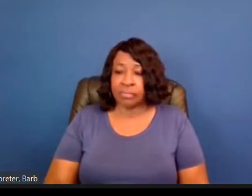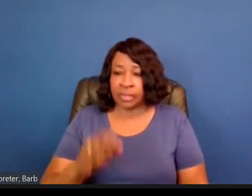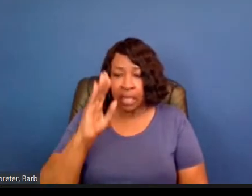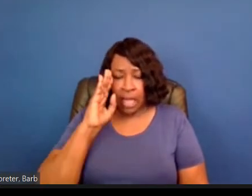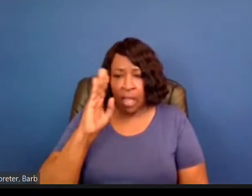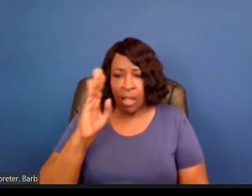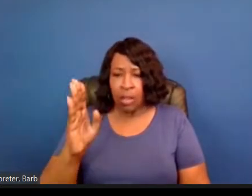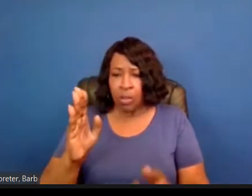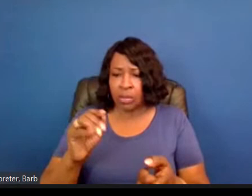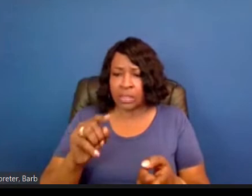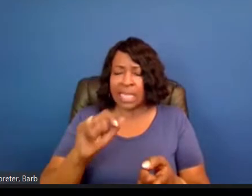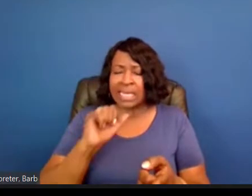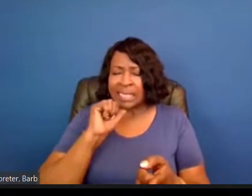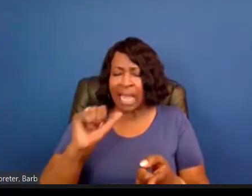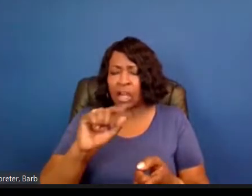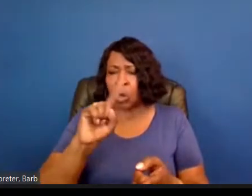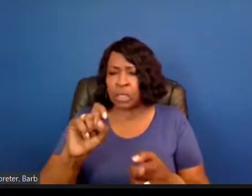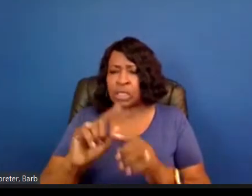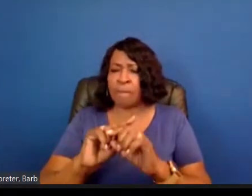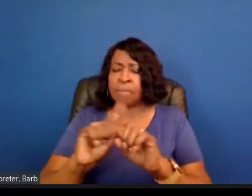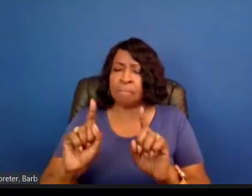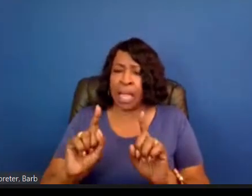Bill, not a question, but for